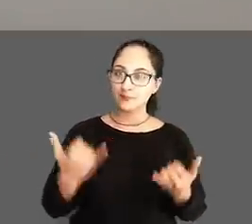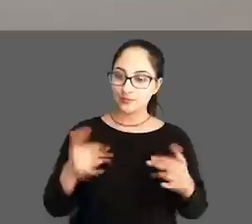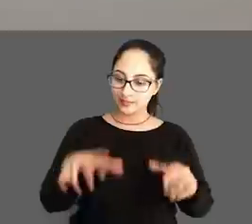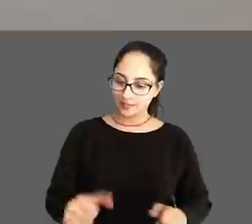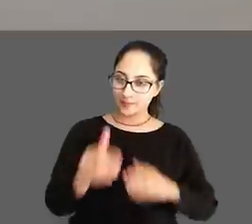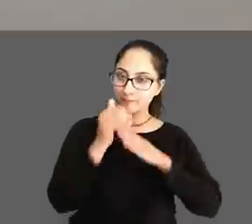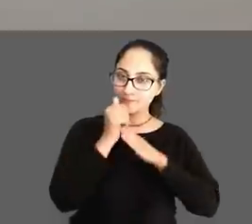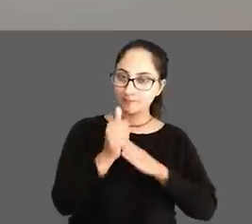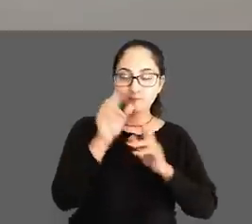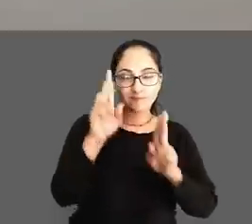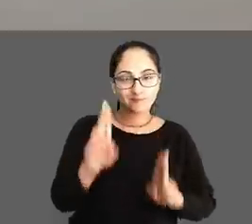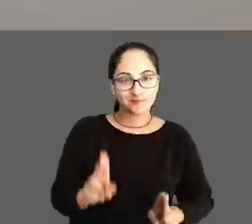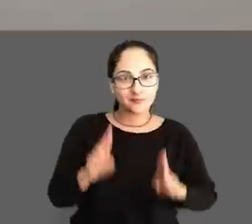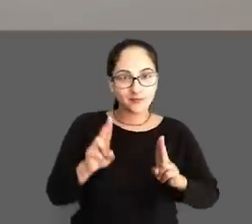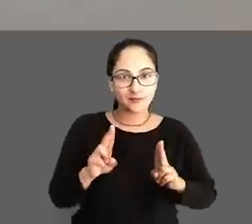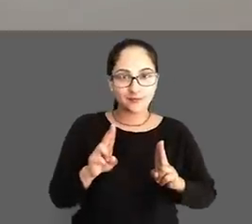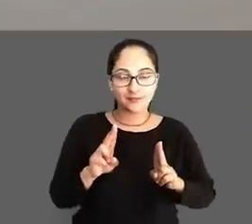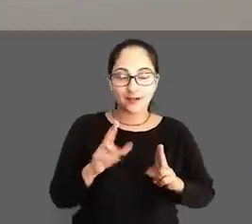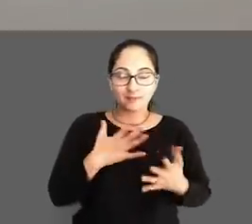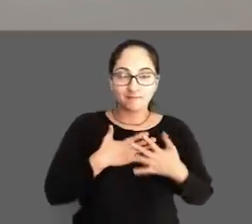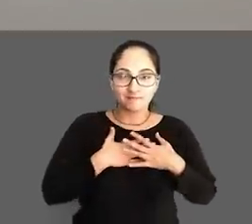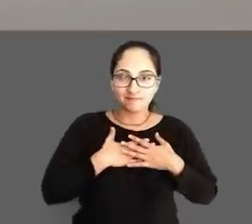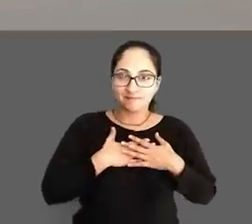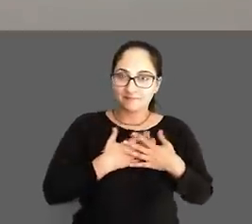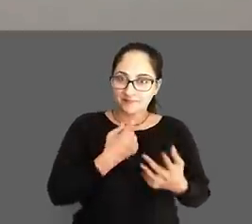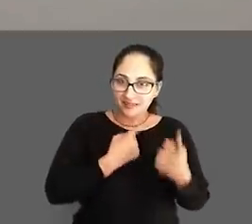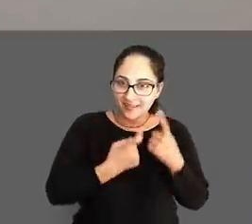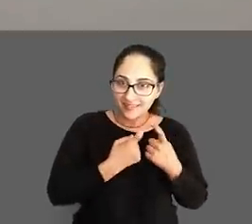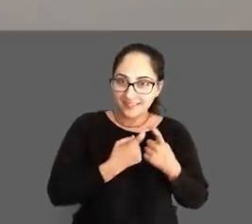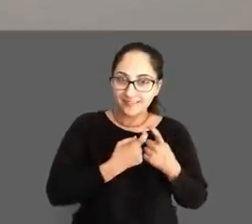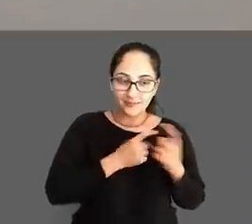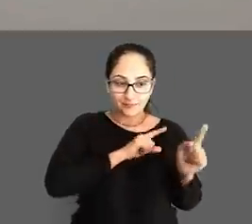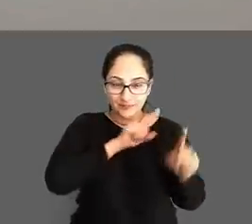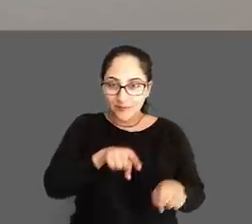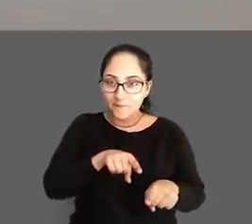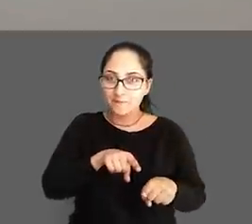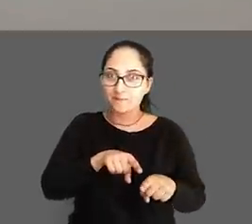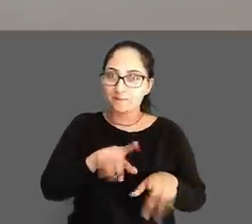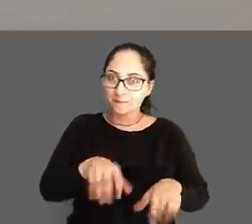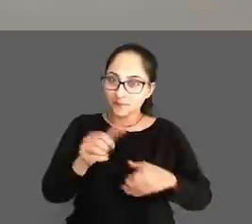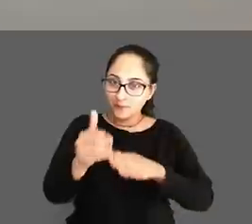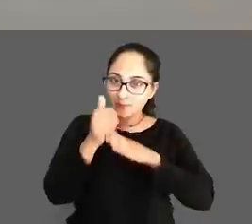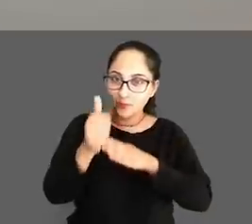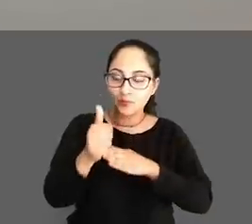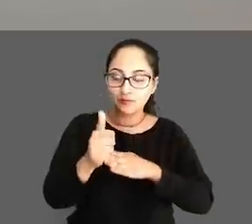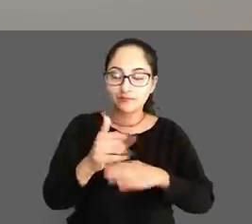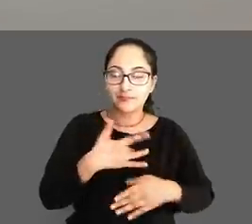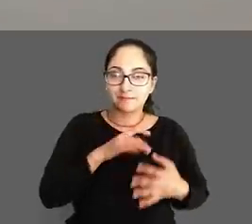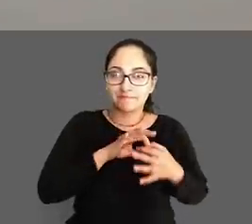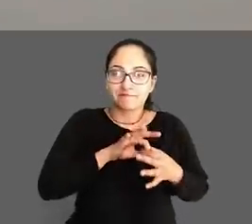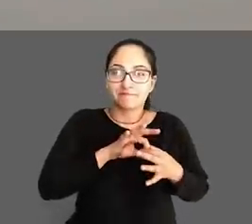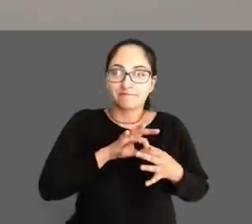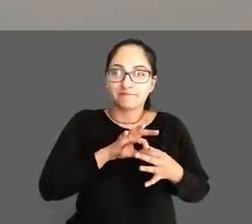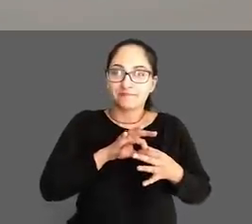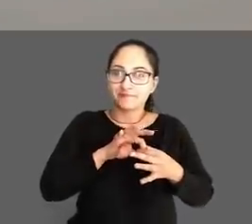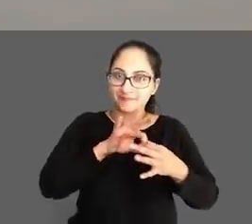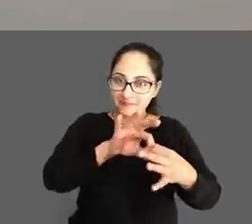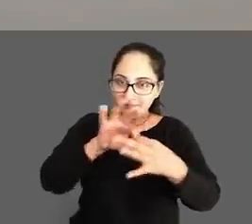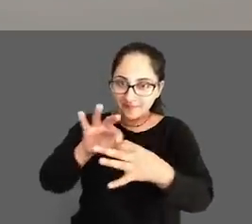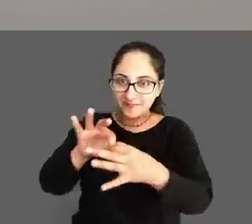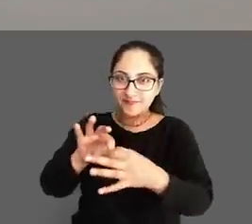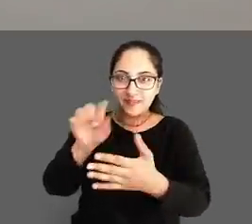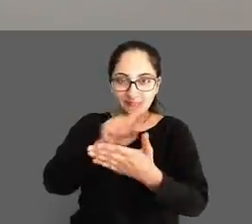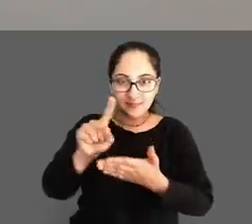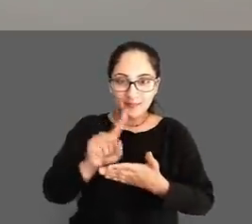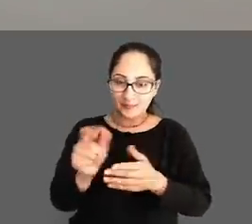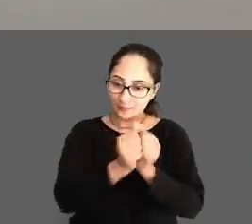It's been a pleasure to host you today. I was so honored to have been asked to host the show. It is a way that we all feel connected